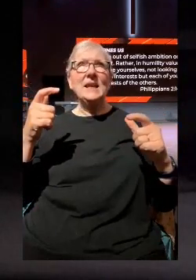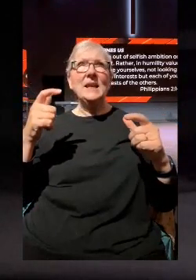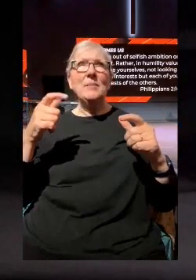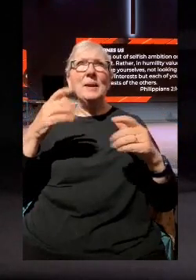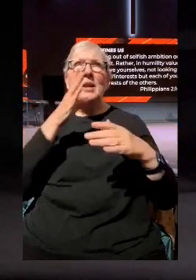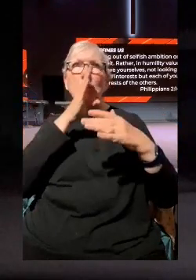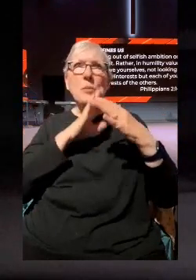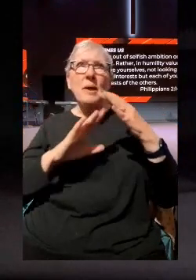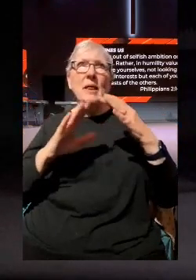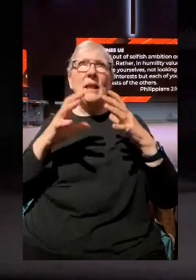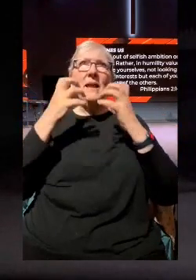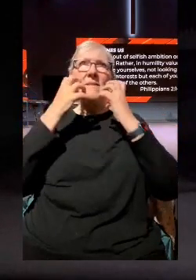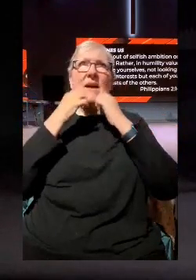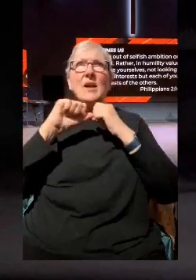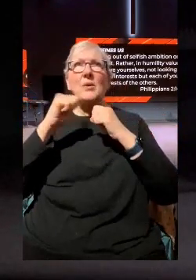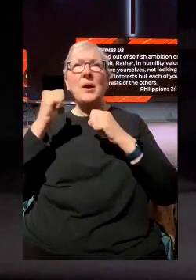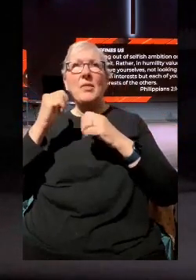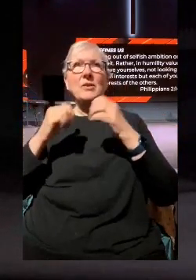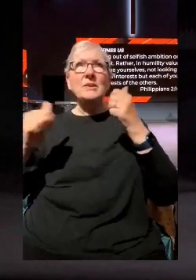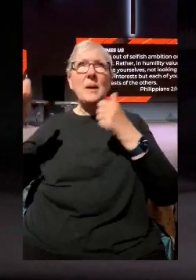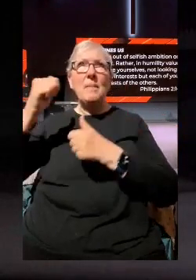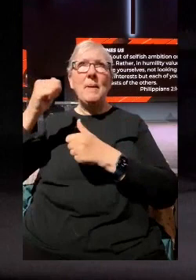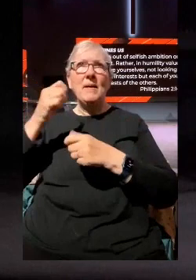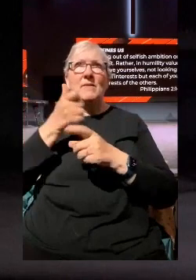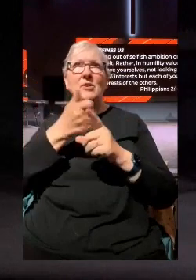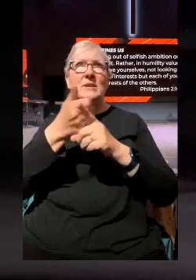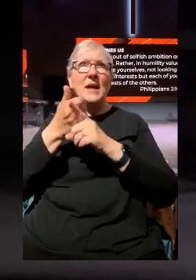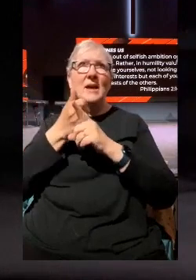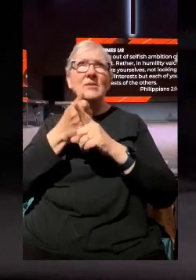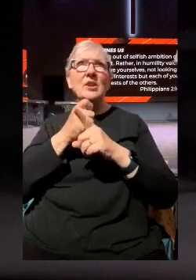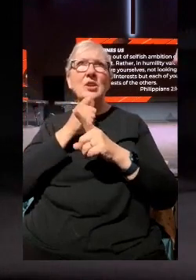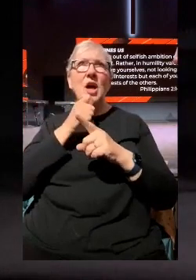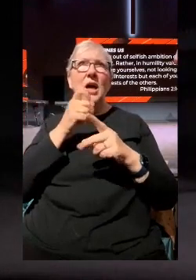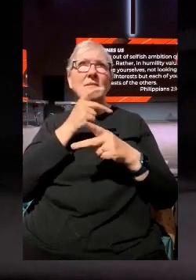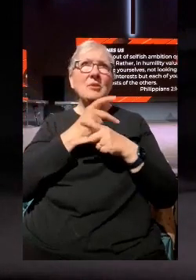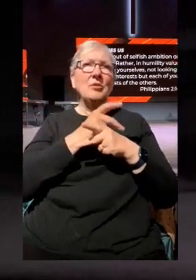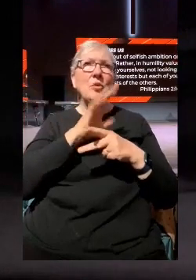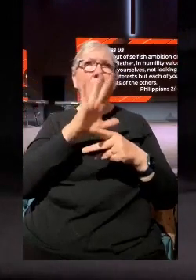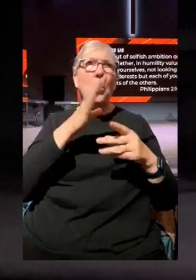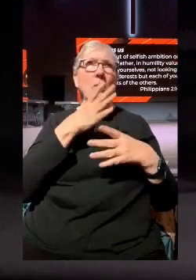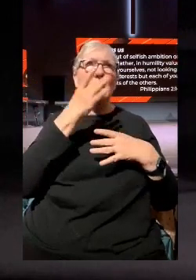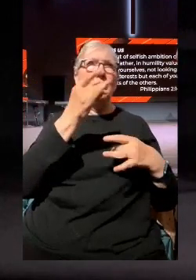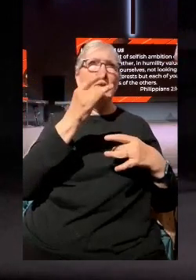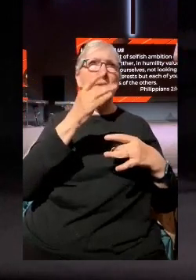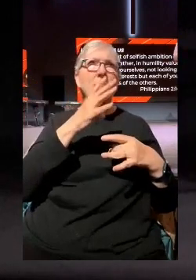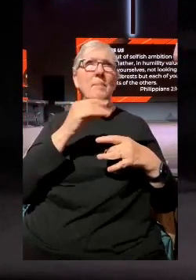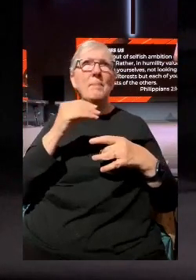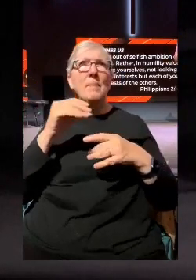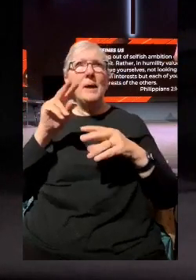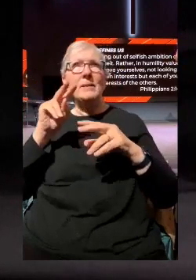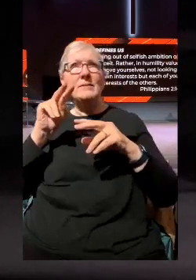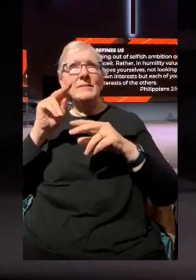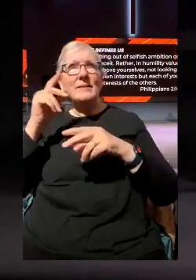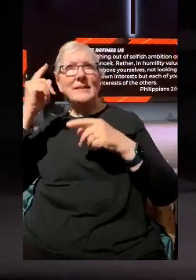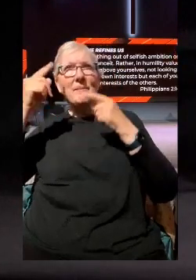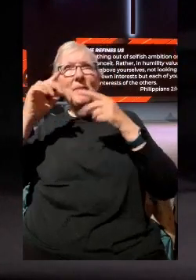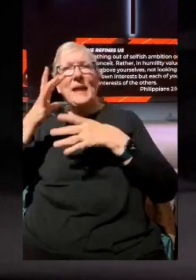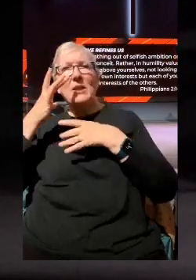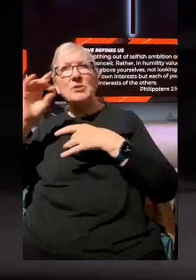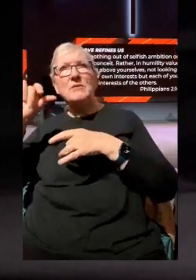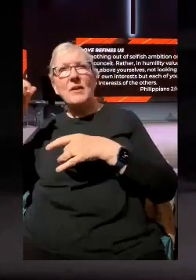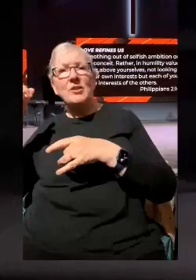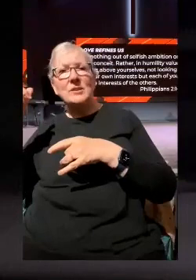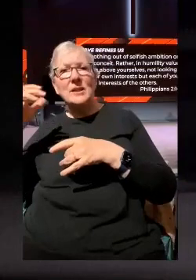of you to the interests of others. Do you want to be like Jesus? Let God's love refine you to be more compassionate,